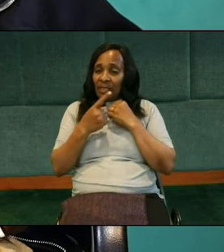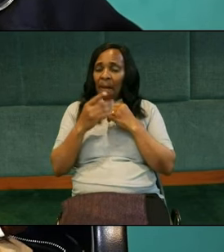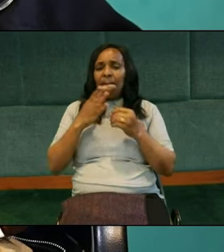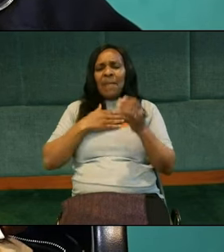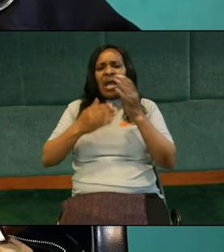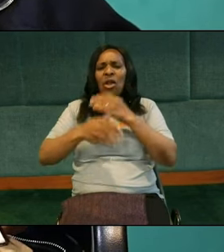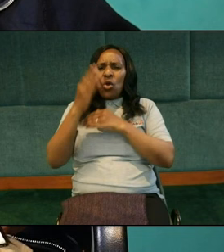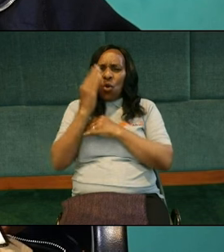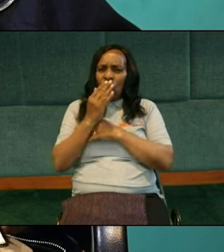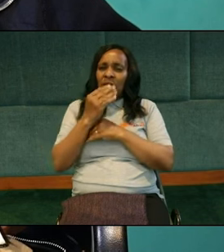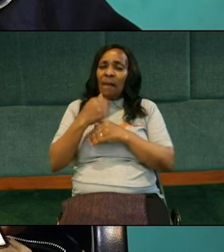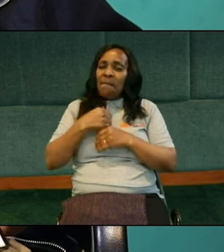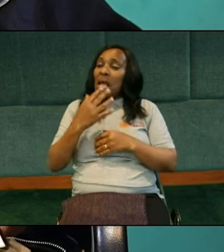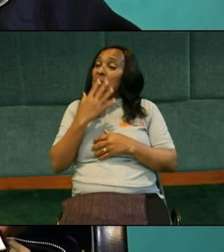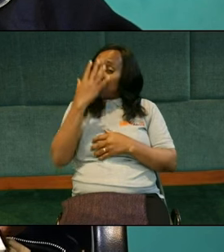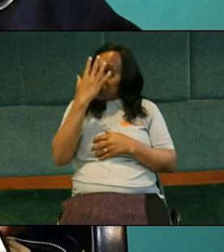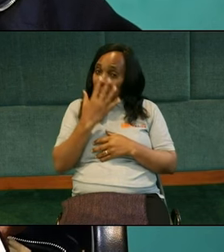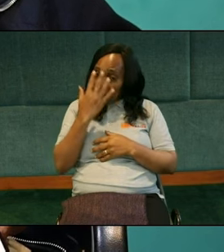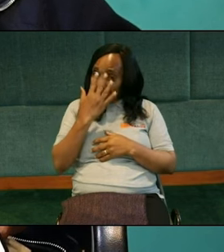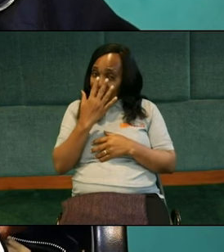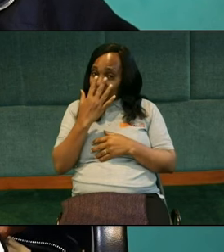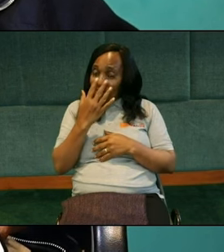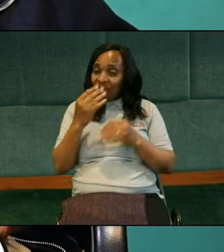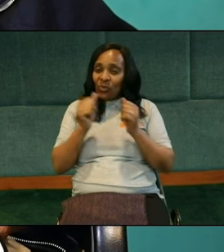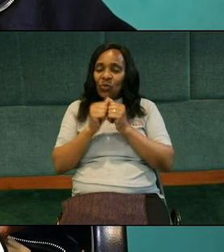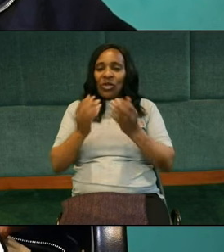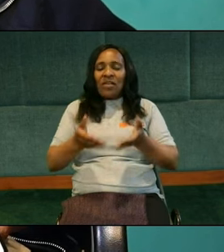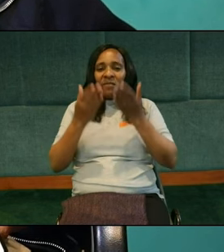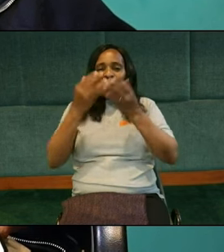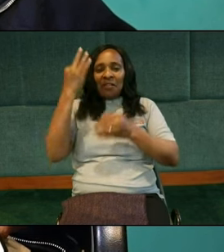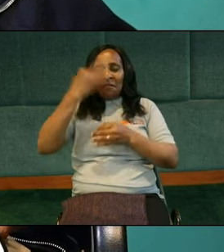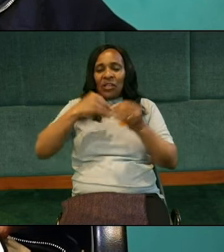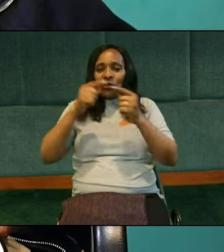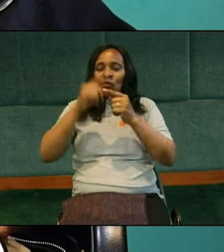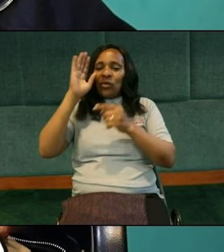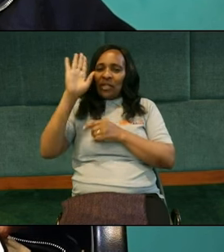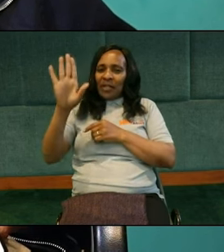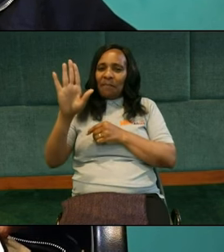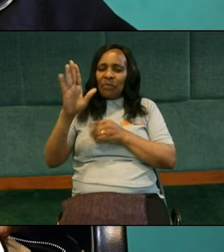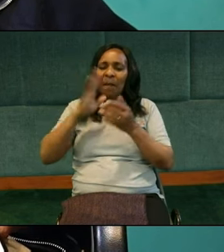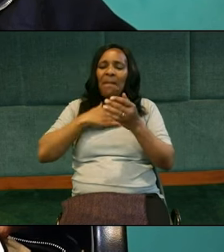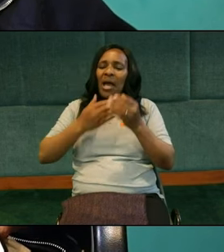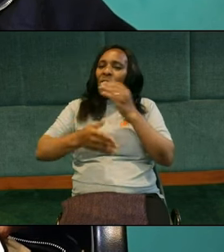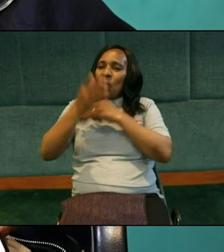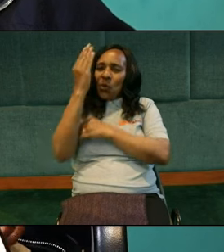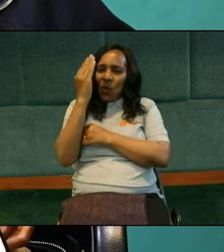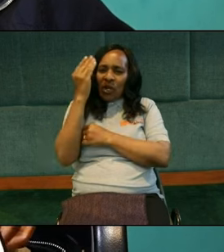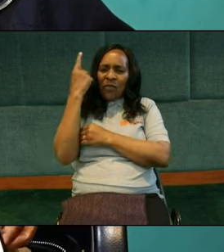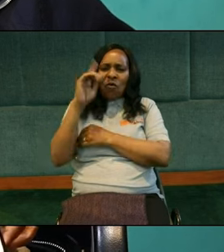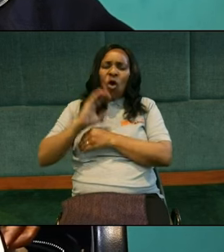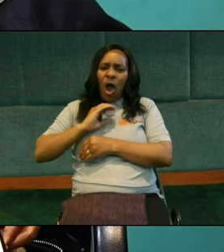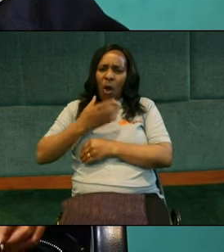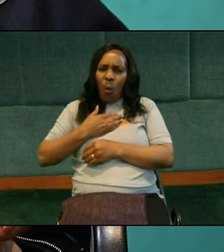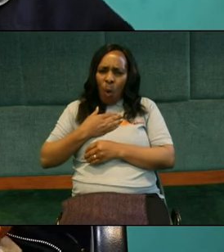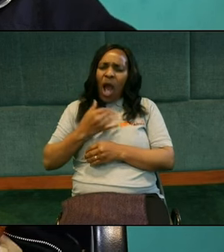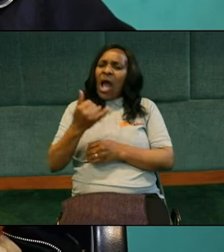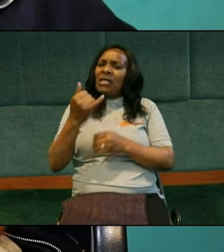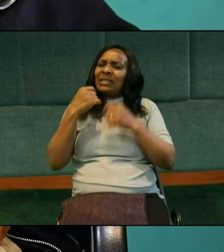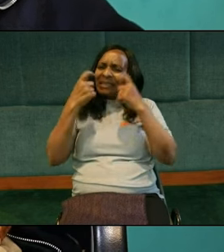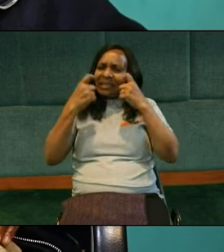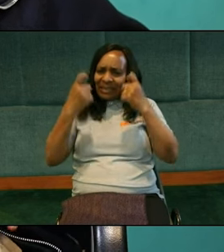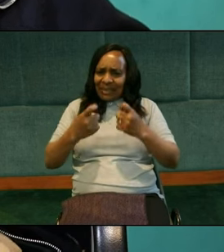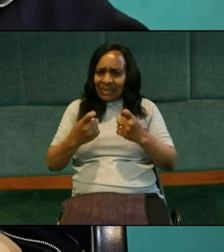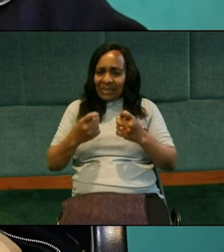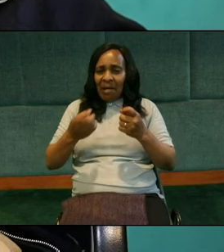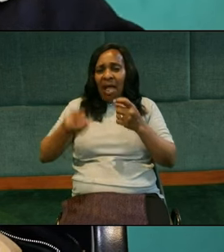God, I am ashamed and blushed to lift up my face to thee. My God, for our iniquities are